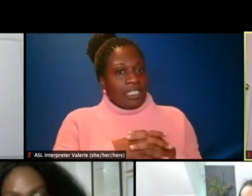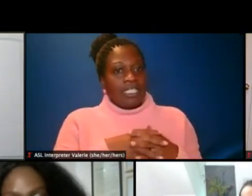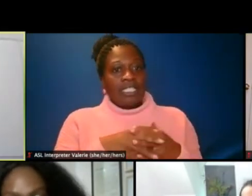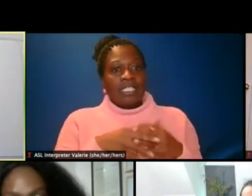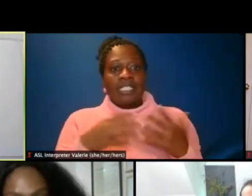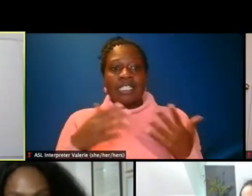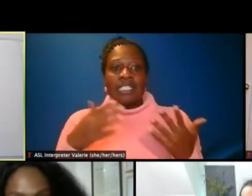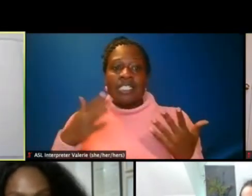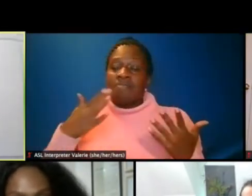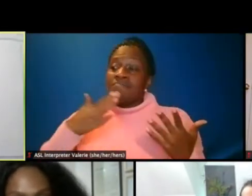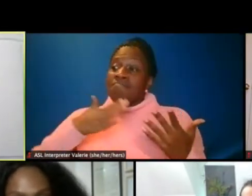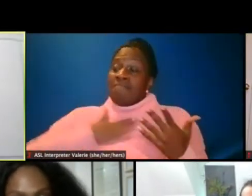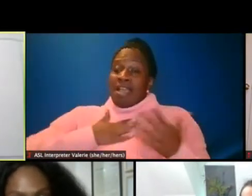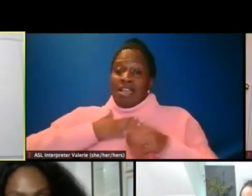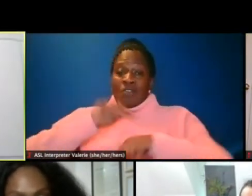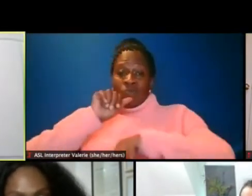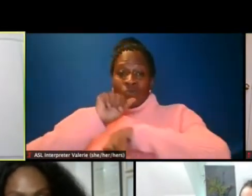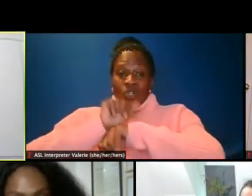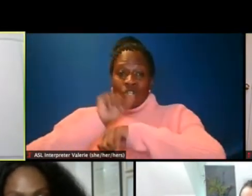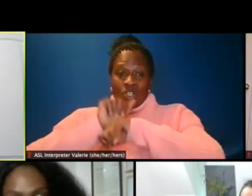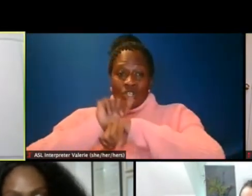Well, my work is